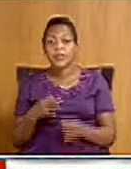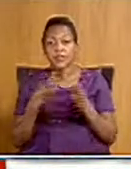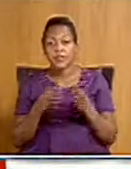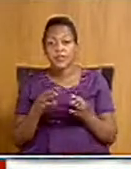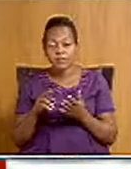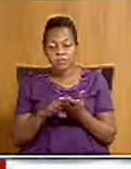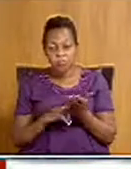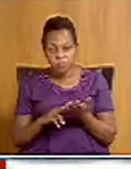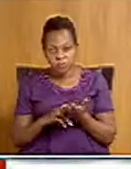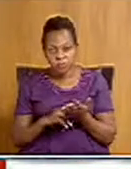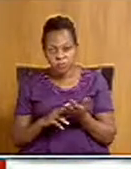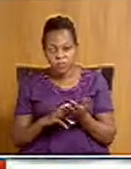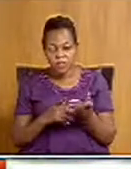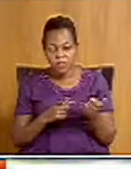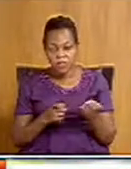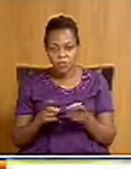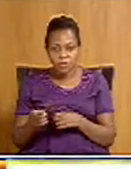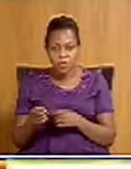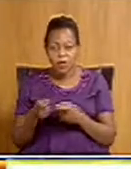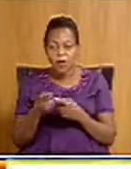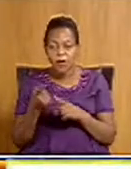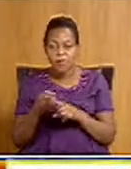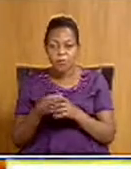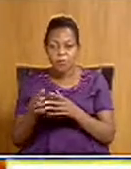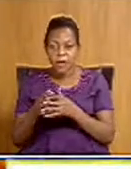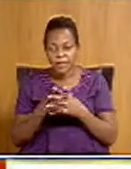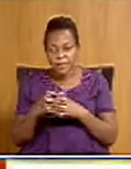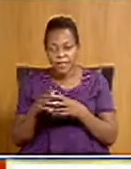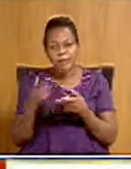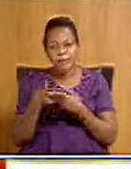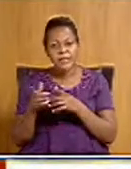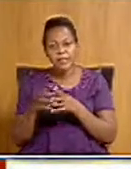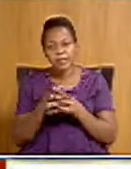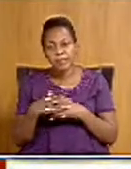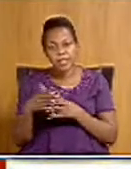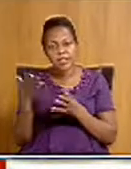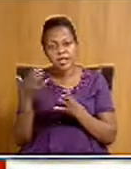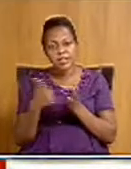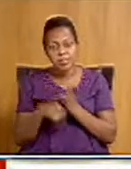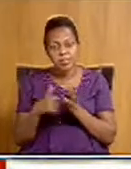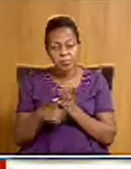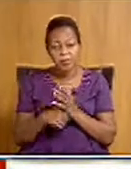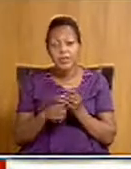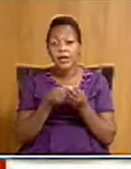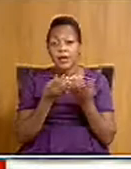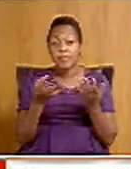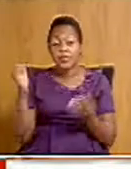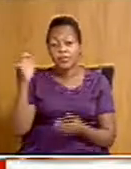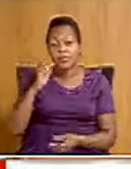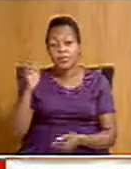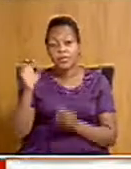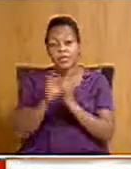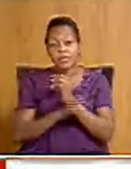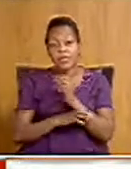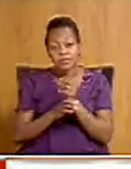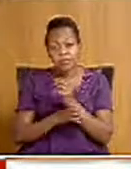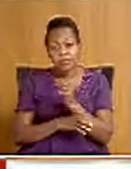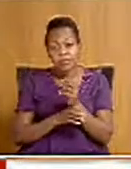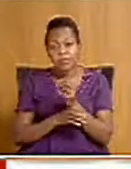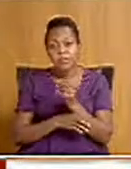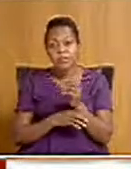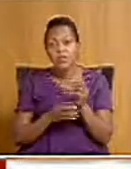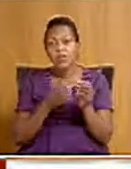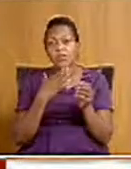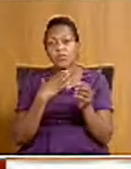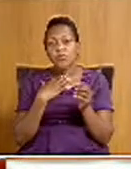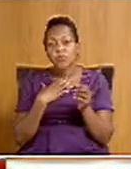by the USA. However, the USA had a problem, because many of the European countries did not want to refuel